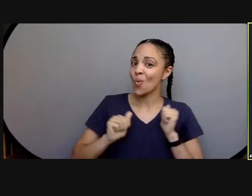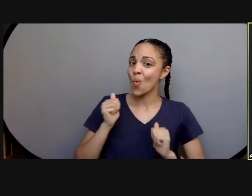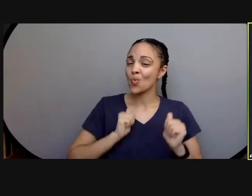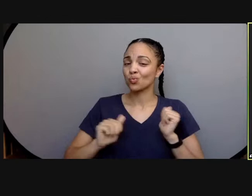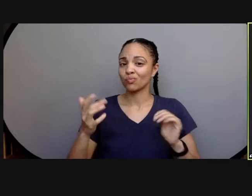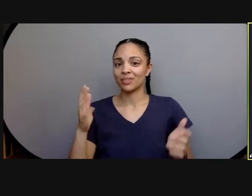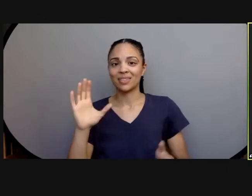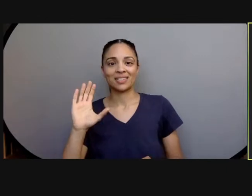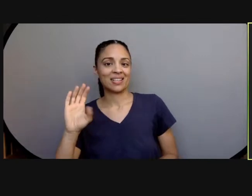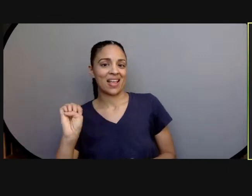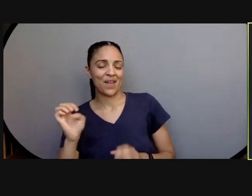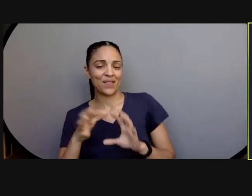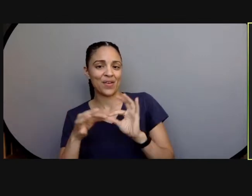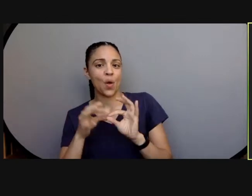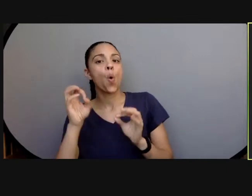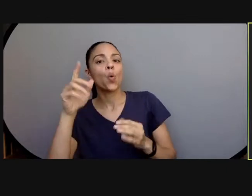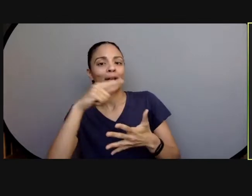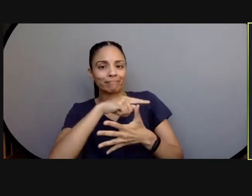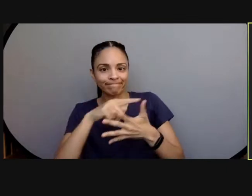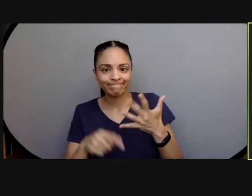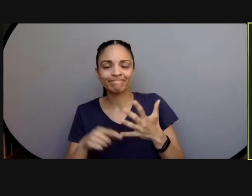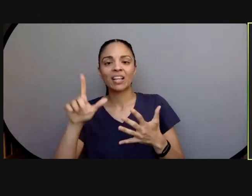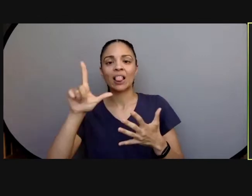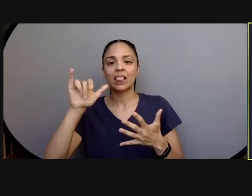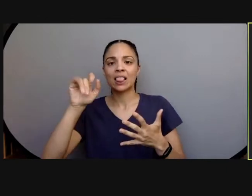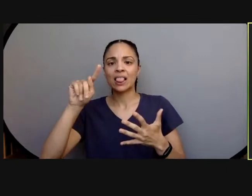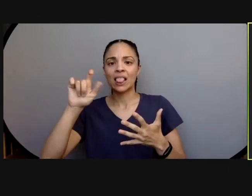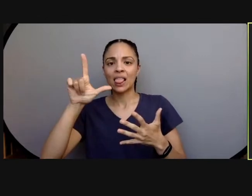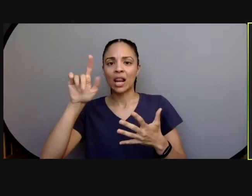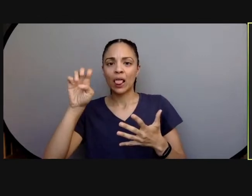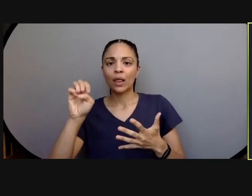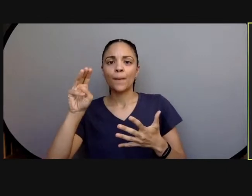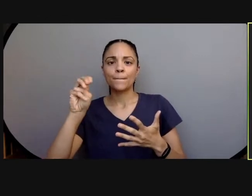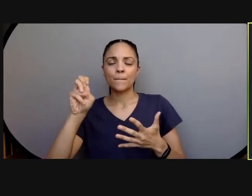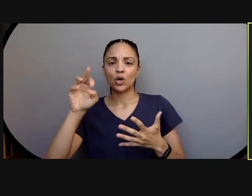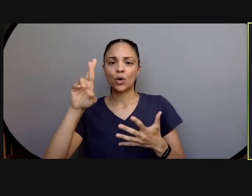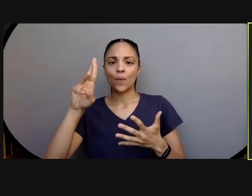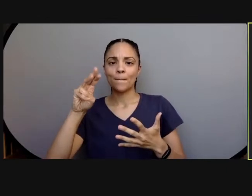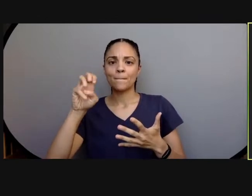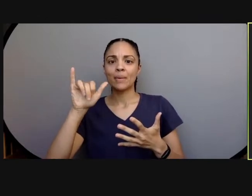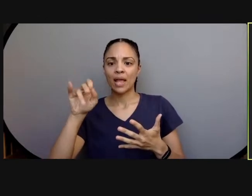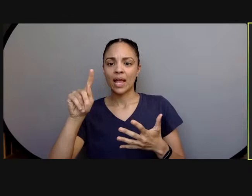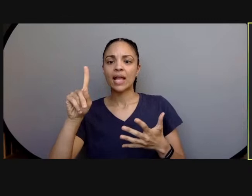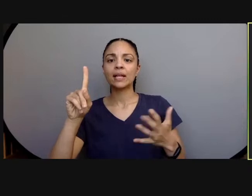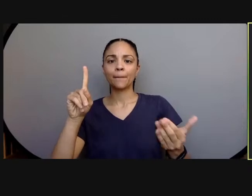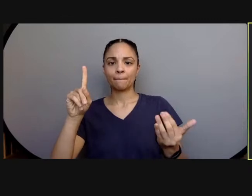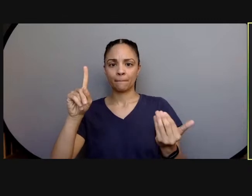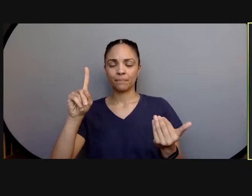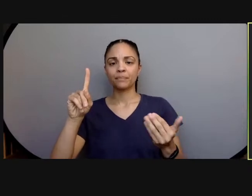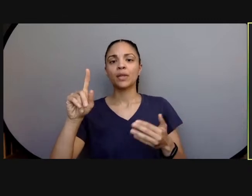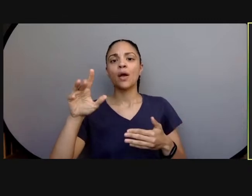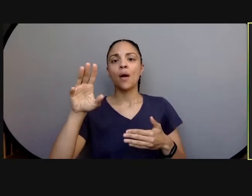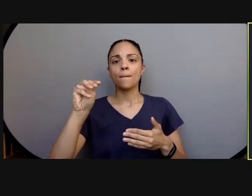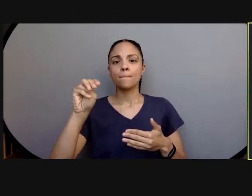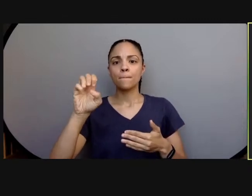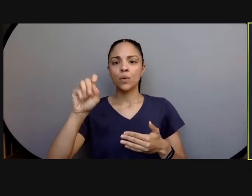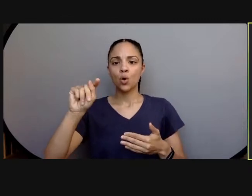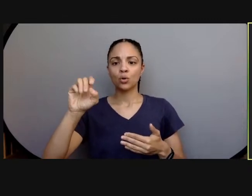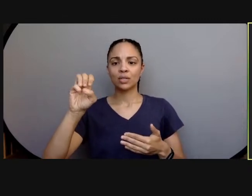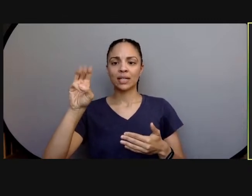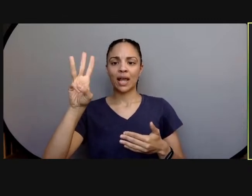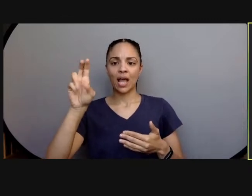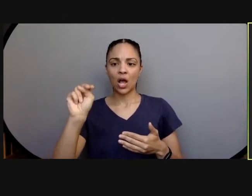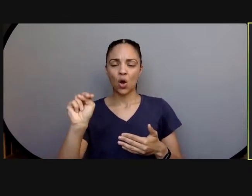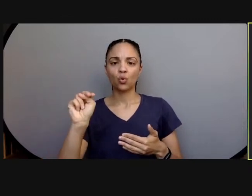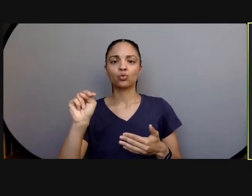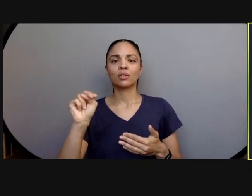was Memphis original cast, then it was Newsies original cast, then it was Motown original cast, then it was Hamilton